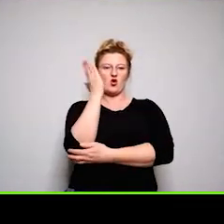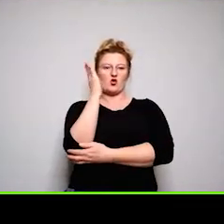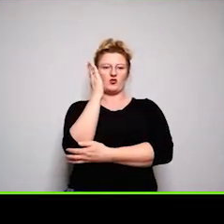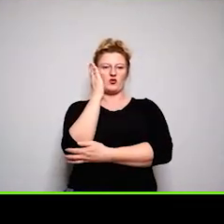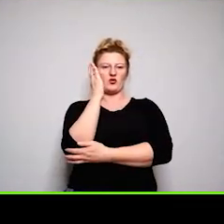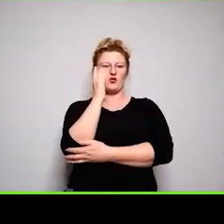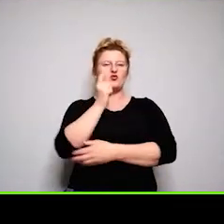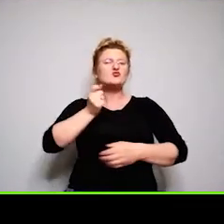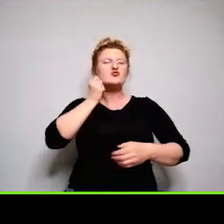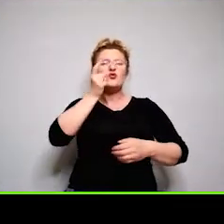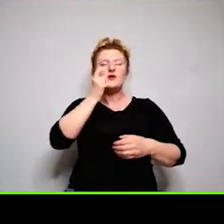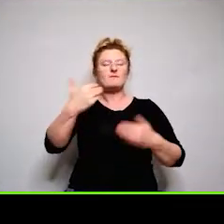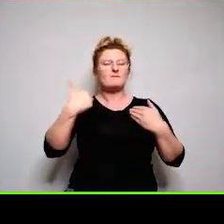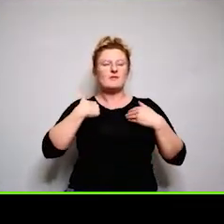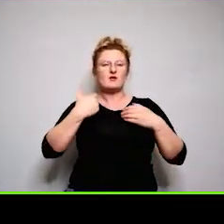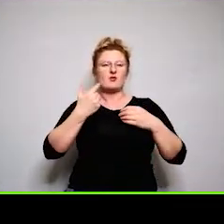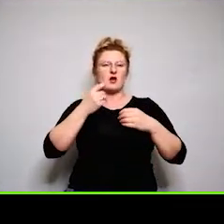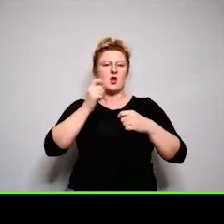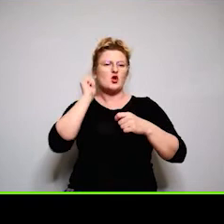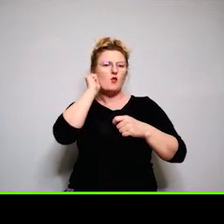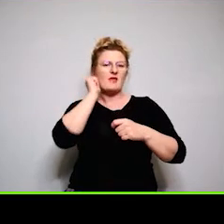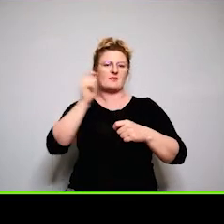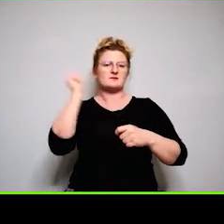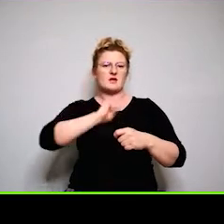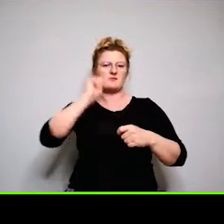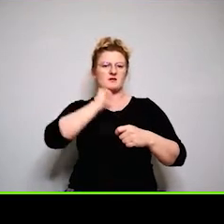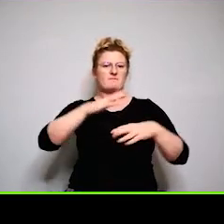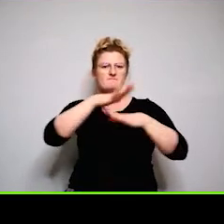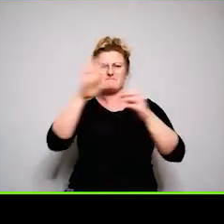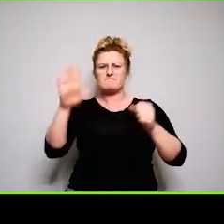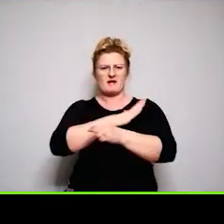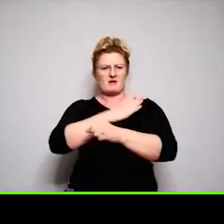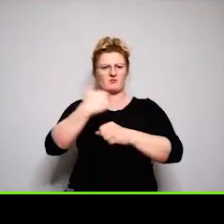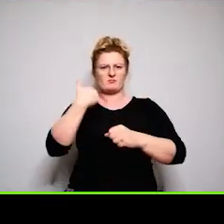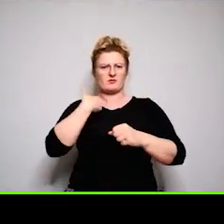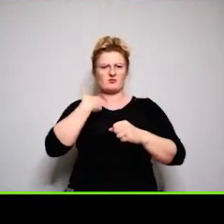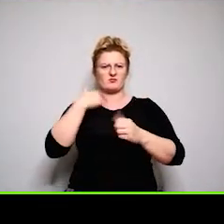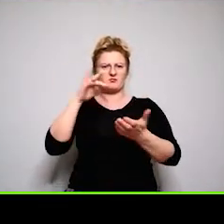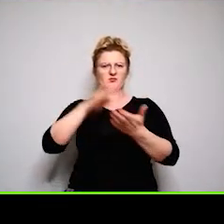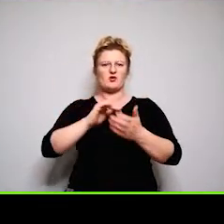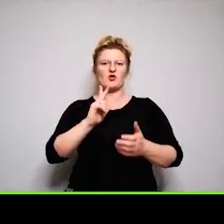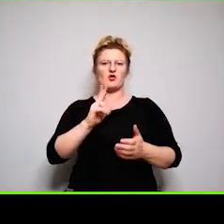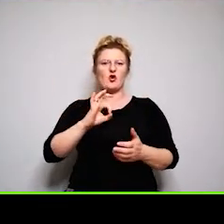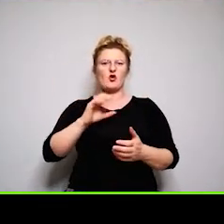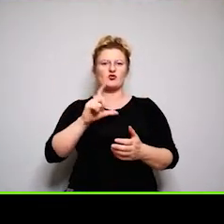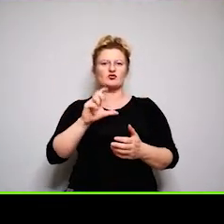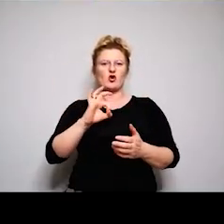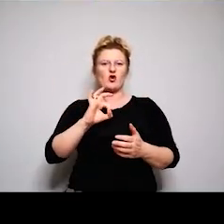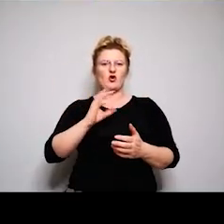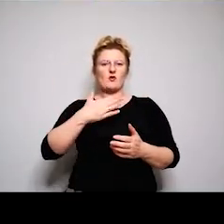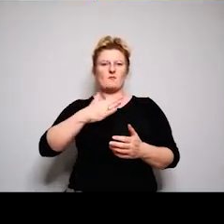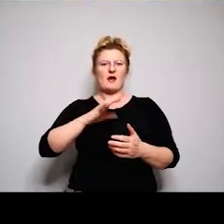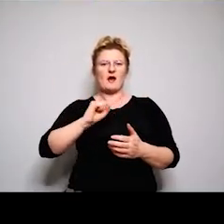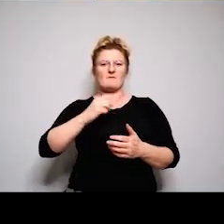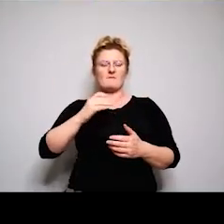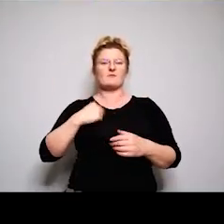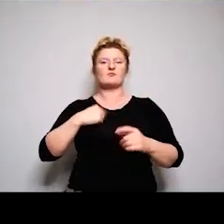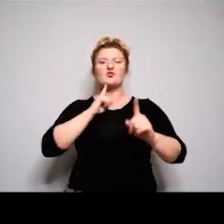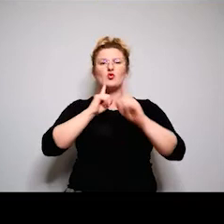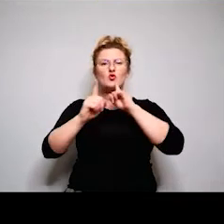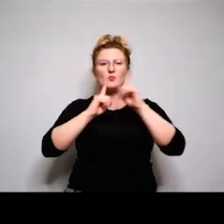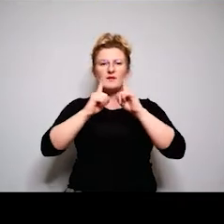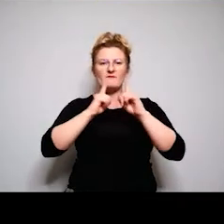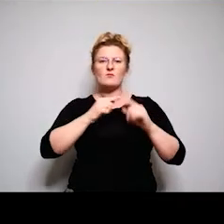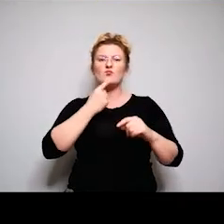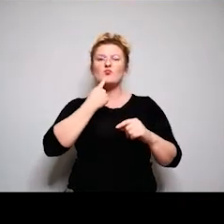could be your grandma, it could be a friend of yours. And they were like, yeah, that's really bad. So would you be willing to write